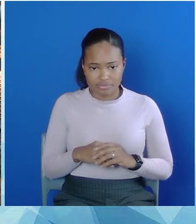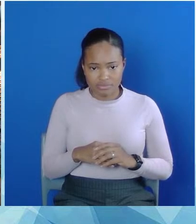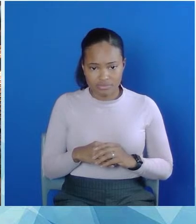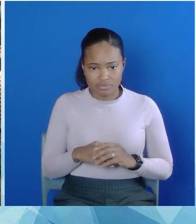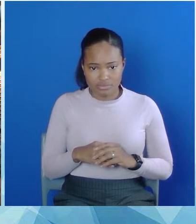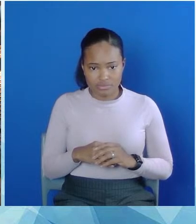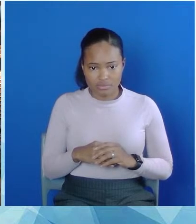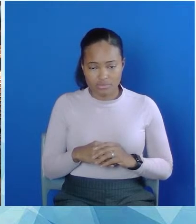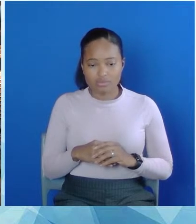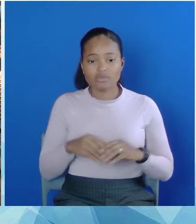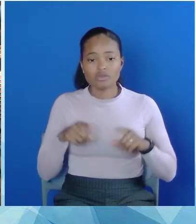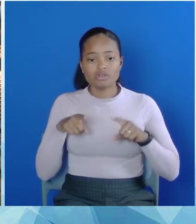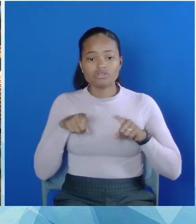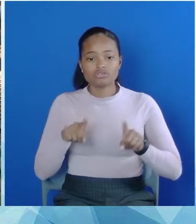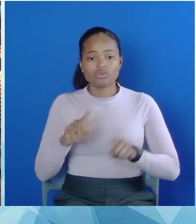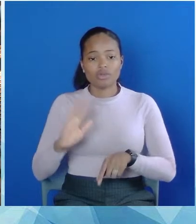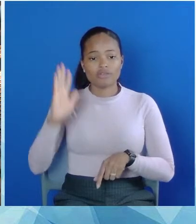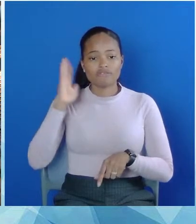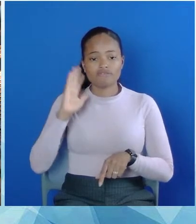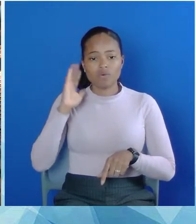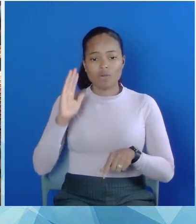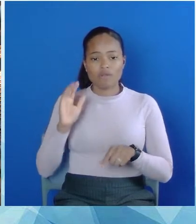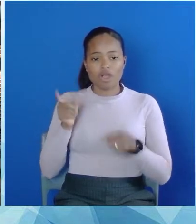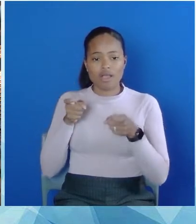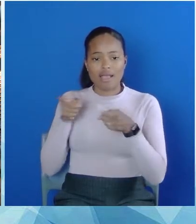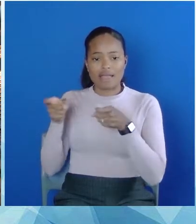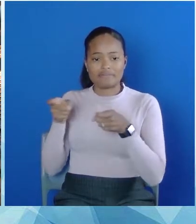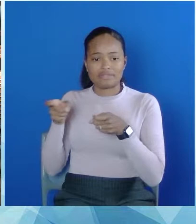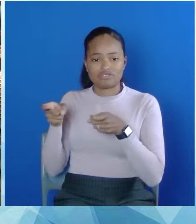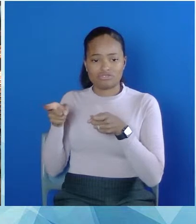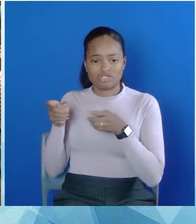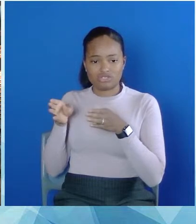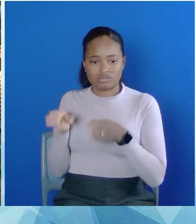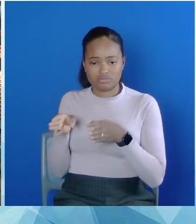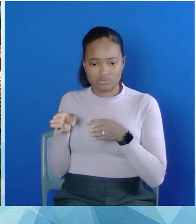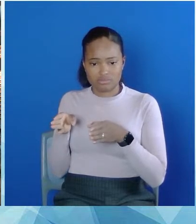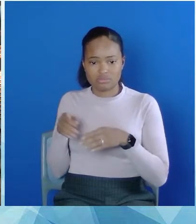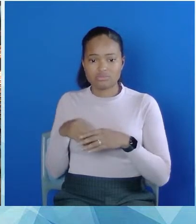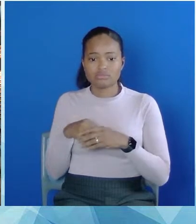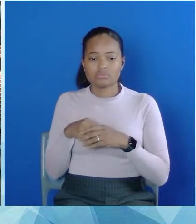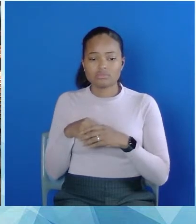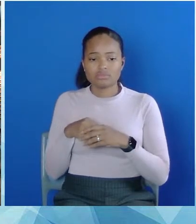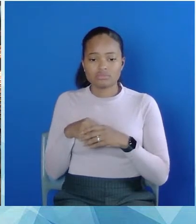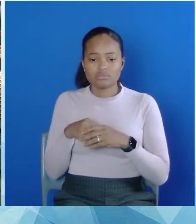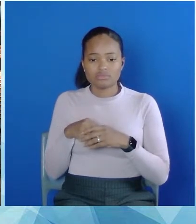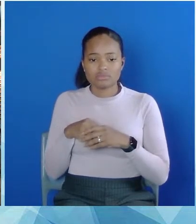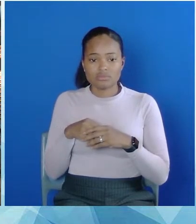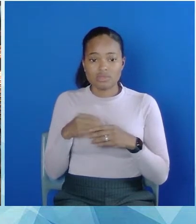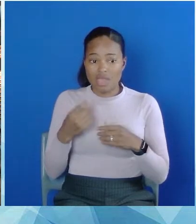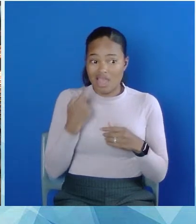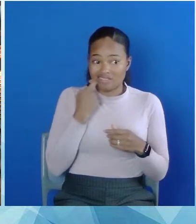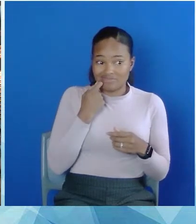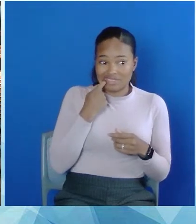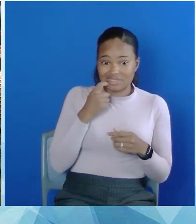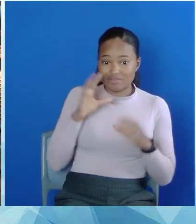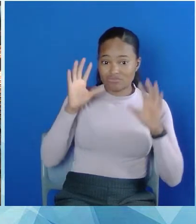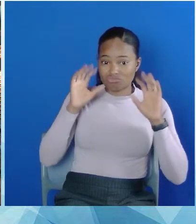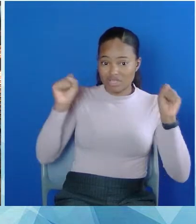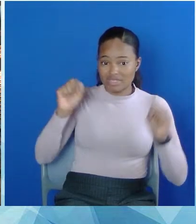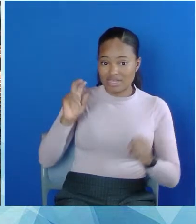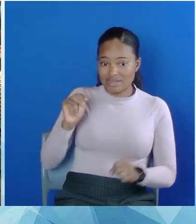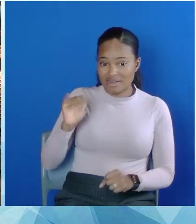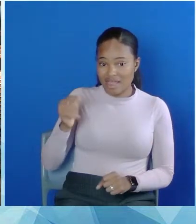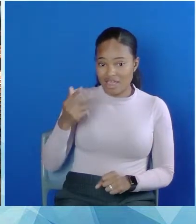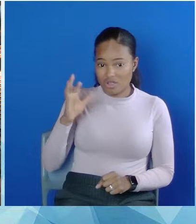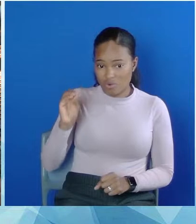During the former administration, President Sims, and then most recently, President Nigro, the